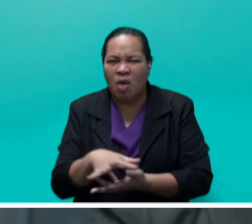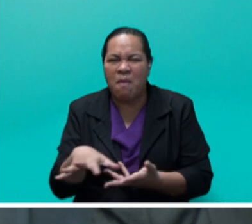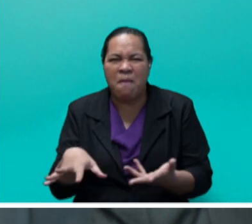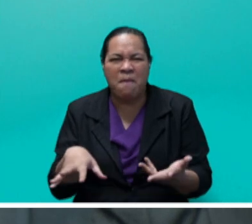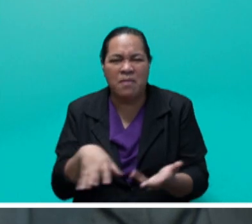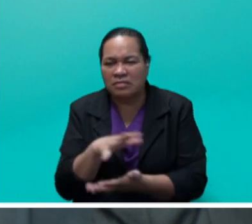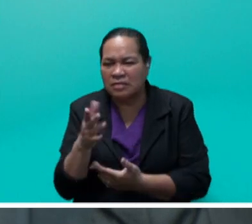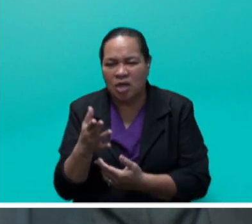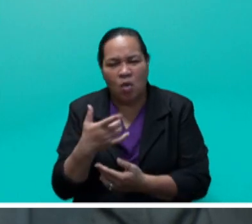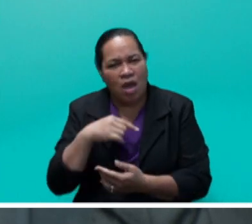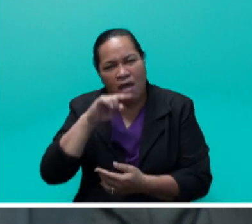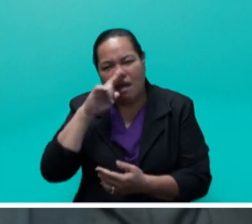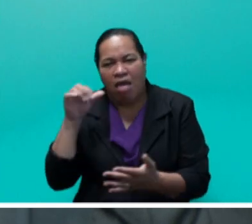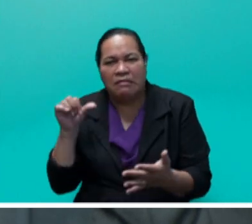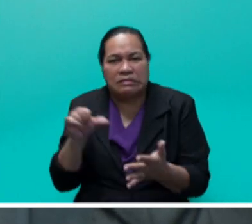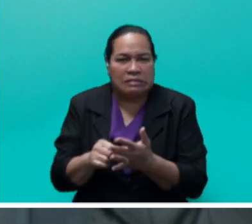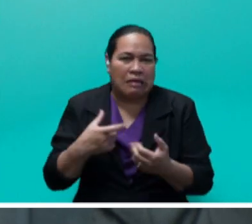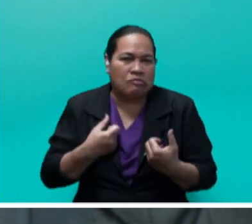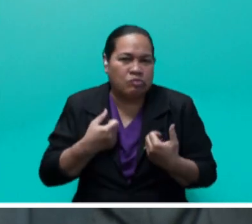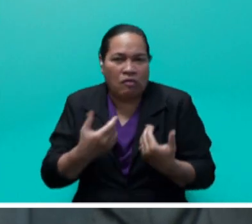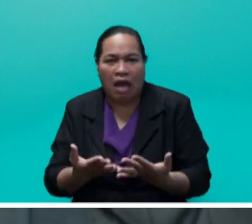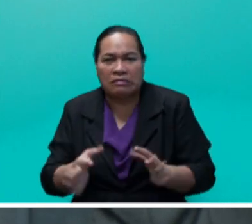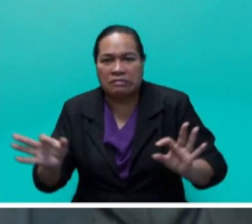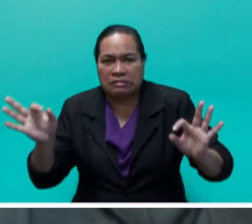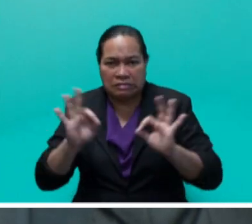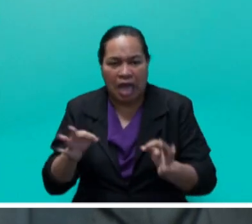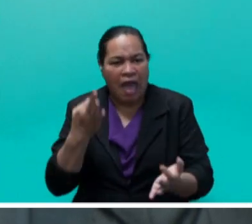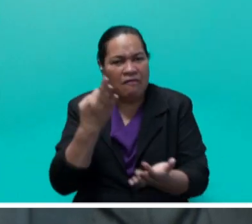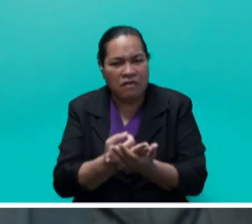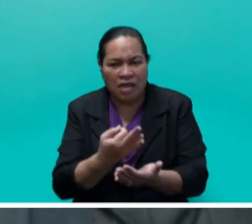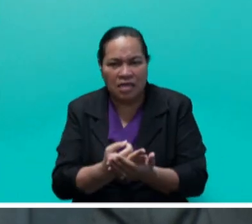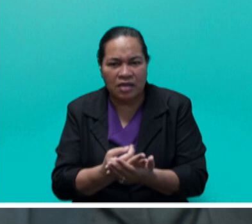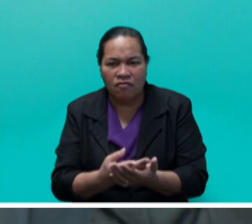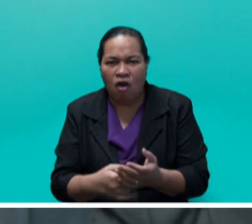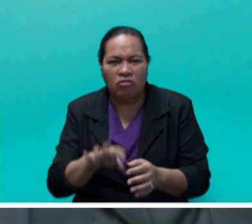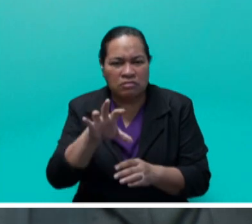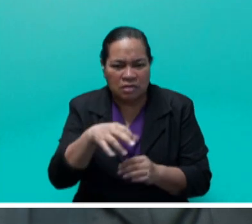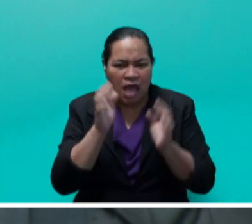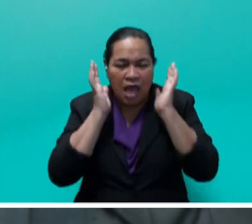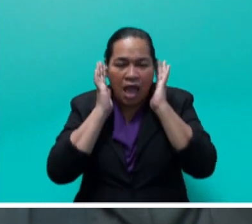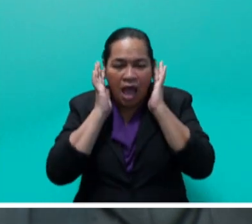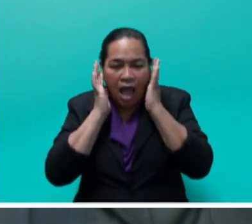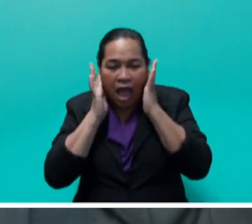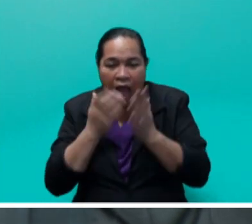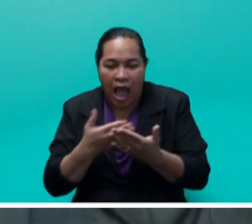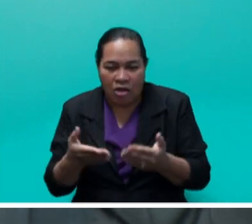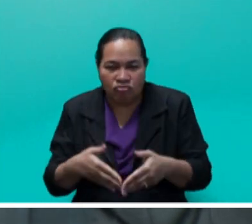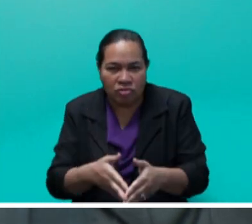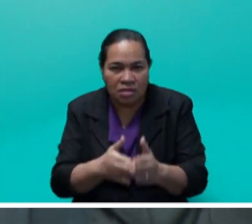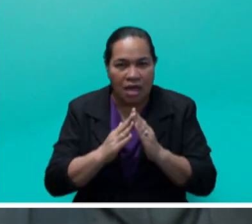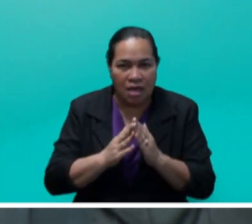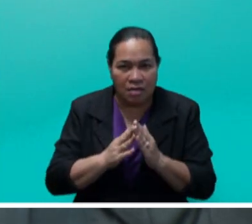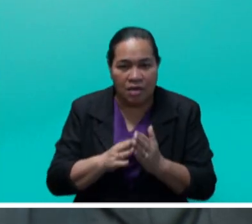ability to provide technical support, funding of pond construction and startup, feeding supply,